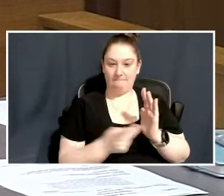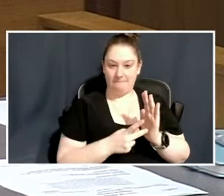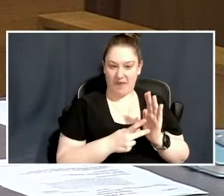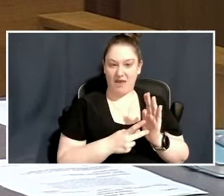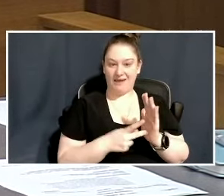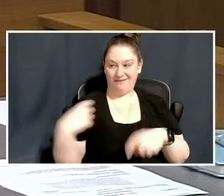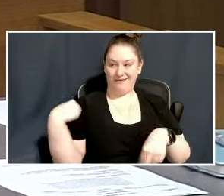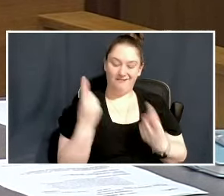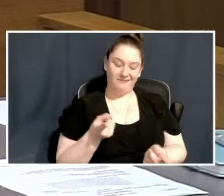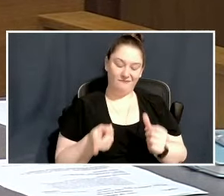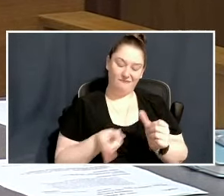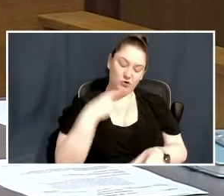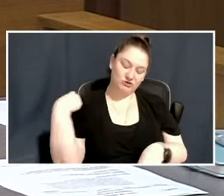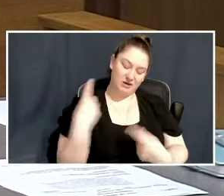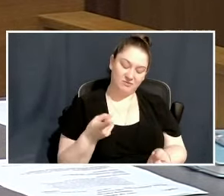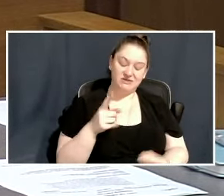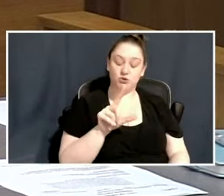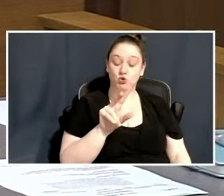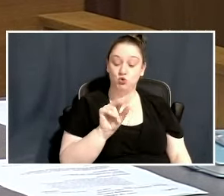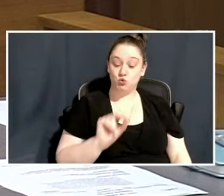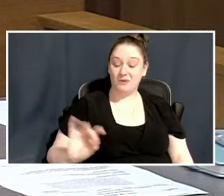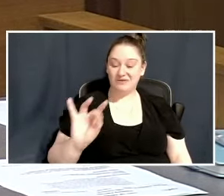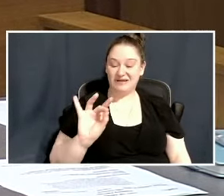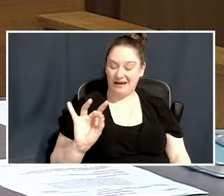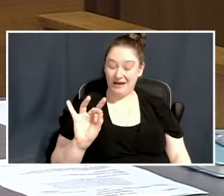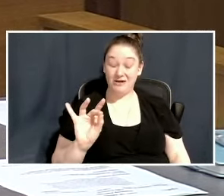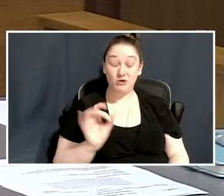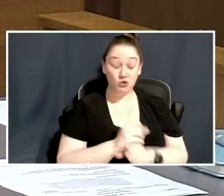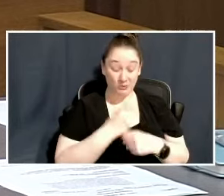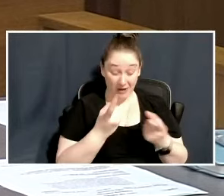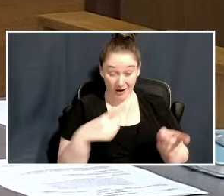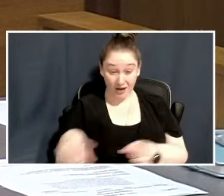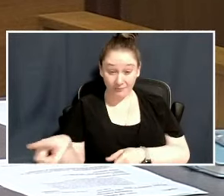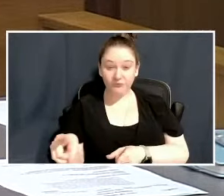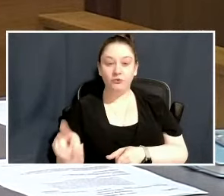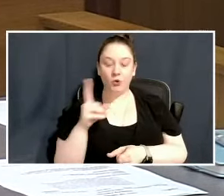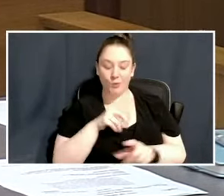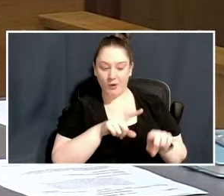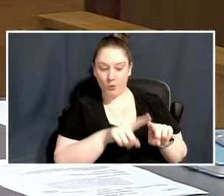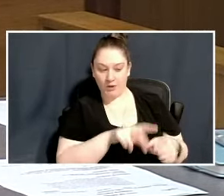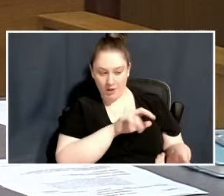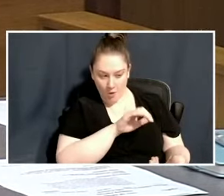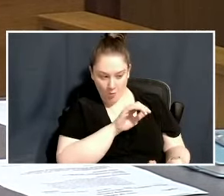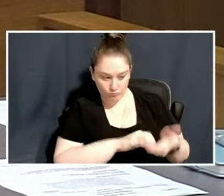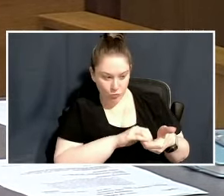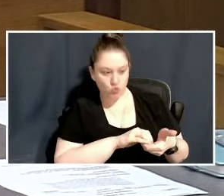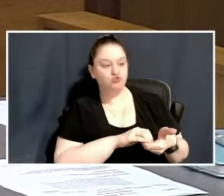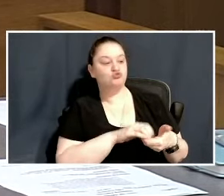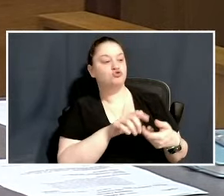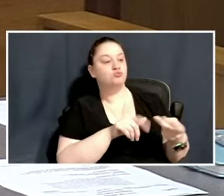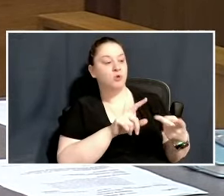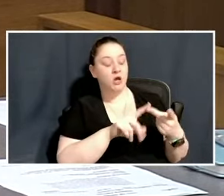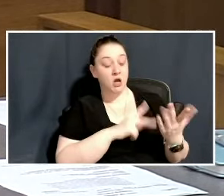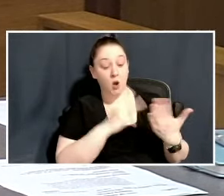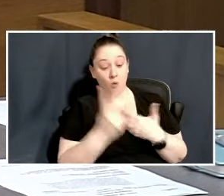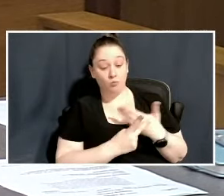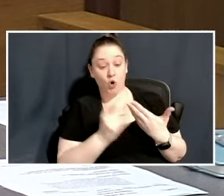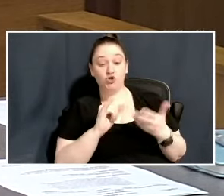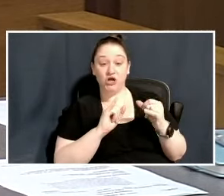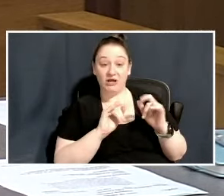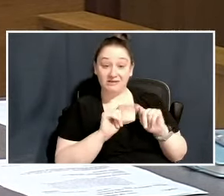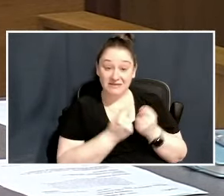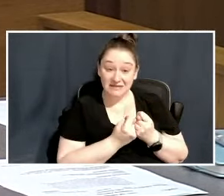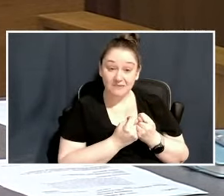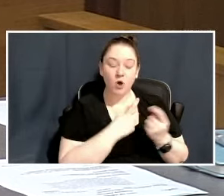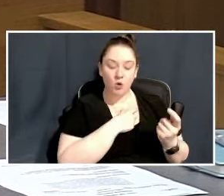2008. So to get this done, we relied on partnerships. Our project team was a collaboration of city